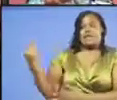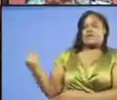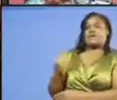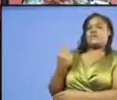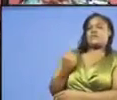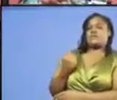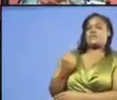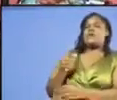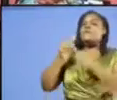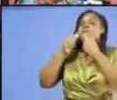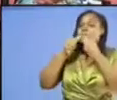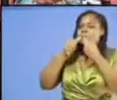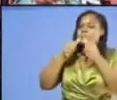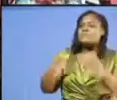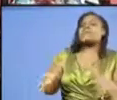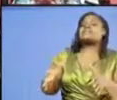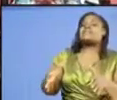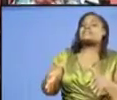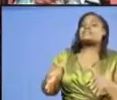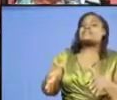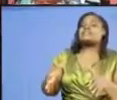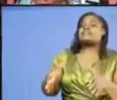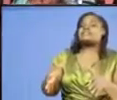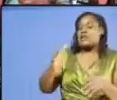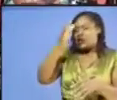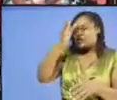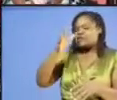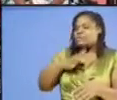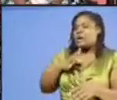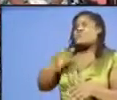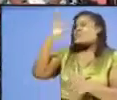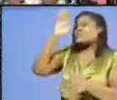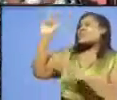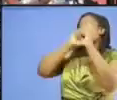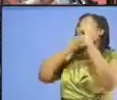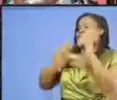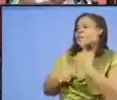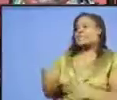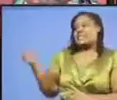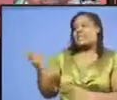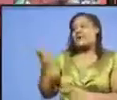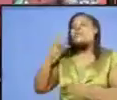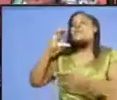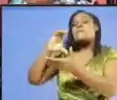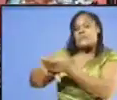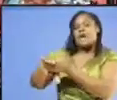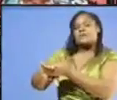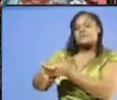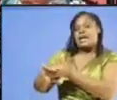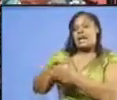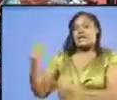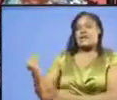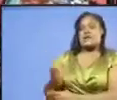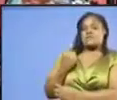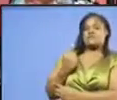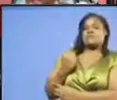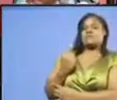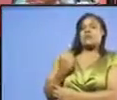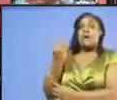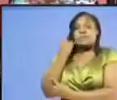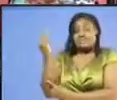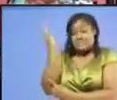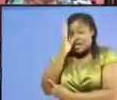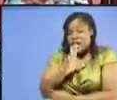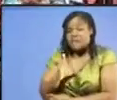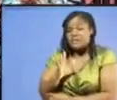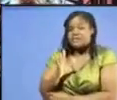But blessed is that man whose God is the Lord. I said, they may get married and leave me alone. And if they do ever leave me